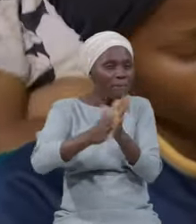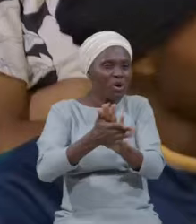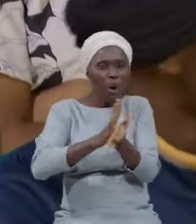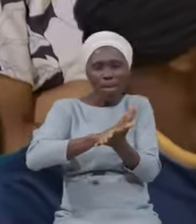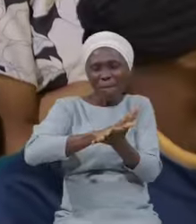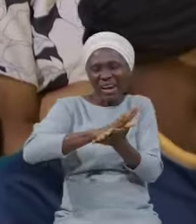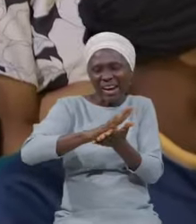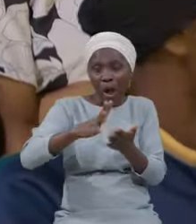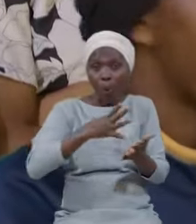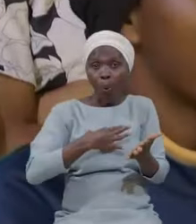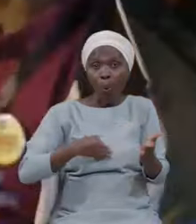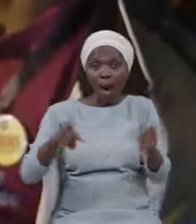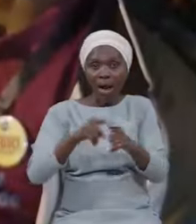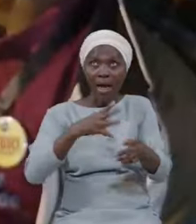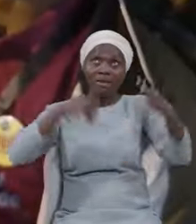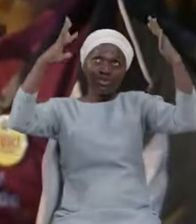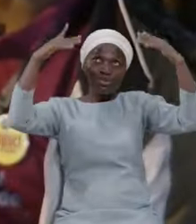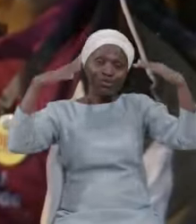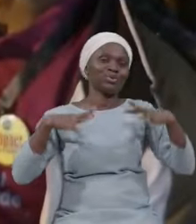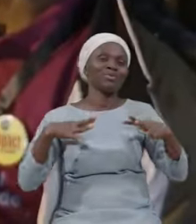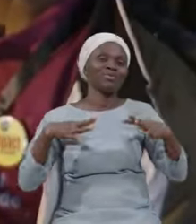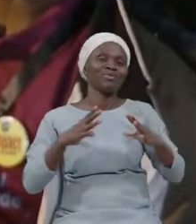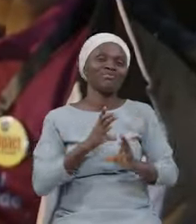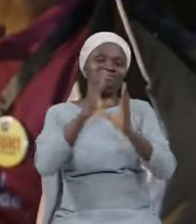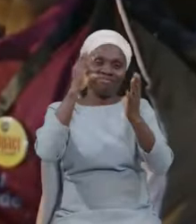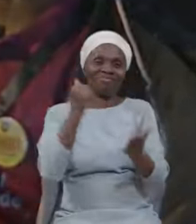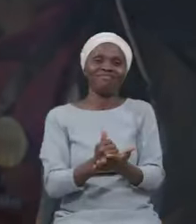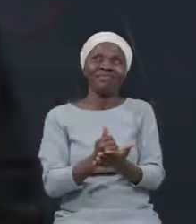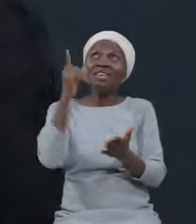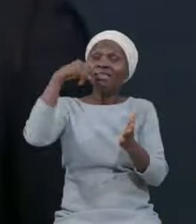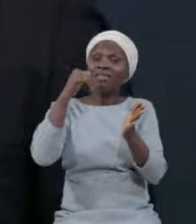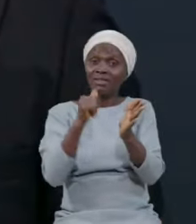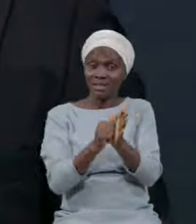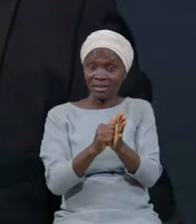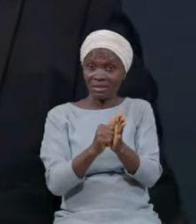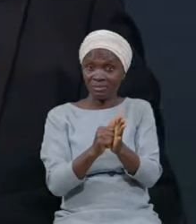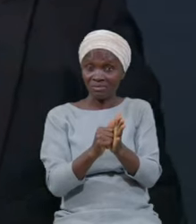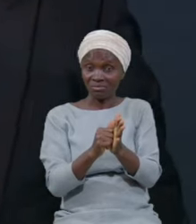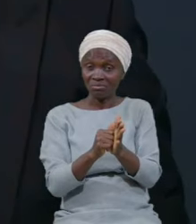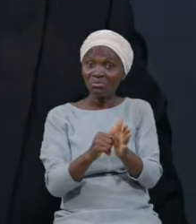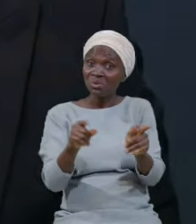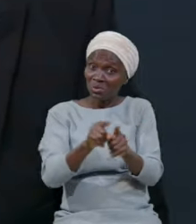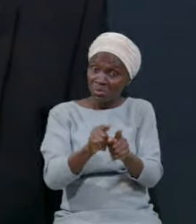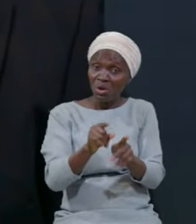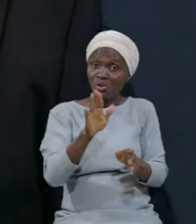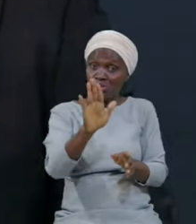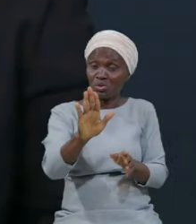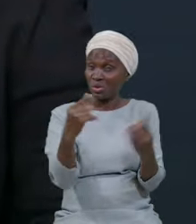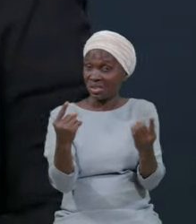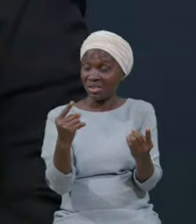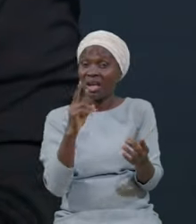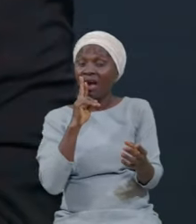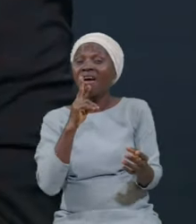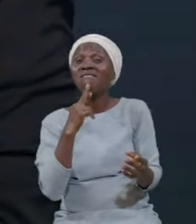say a better amen. Yeah. He says, though they are red like crimson, though they